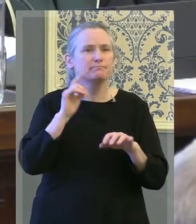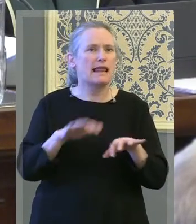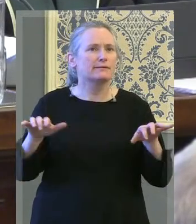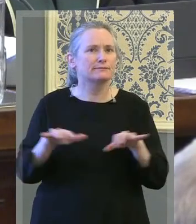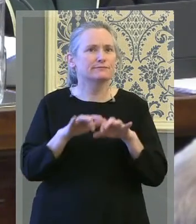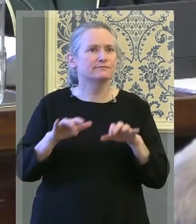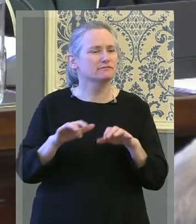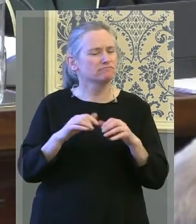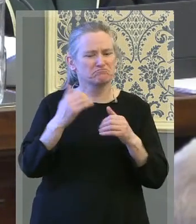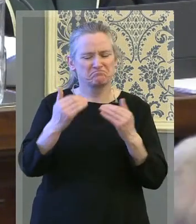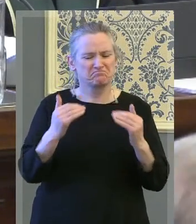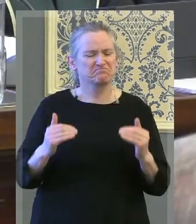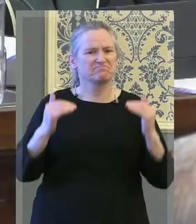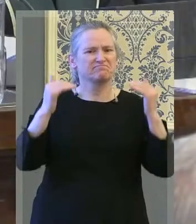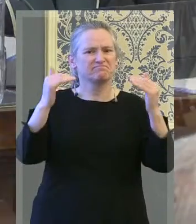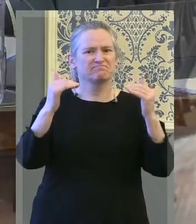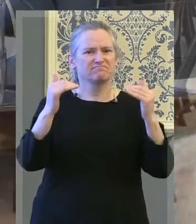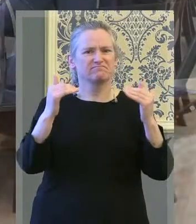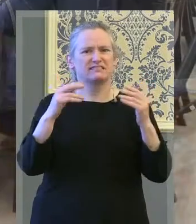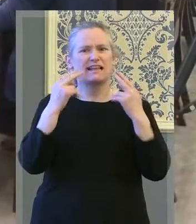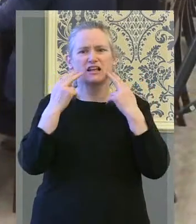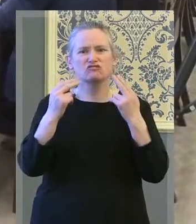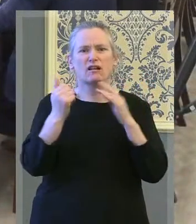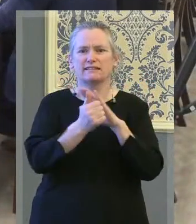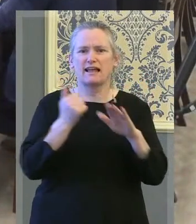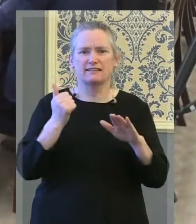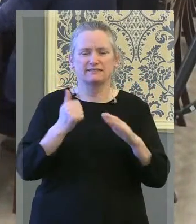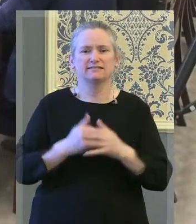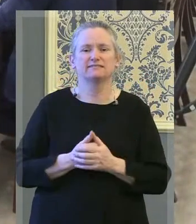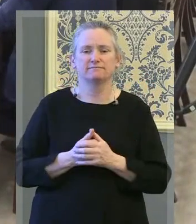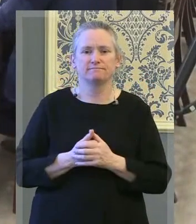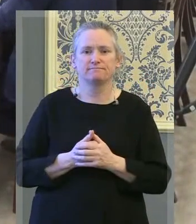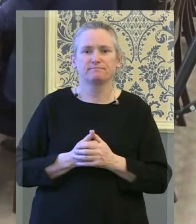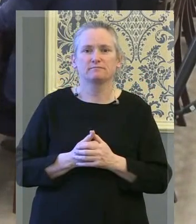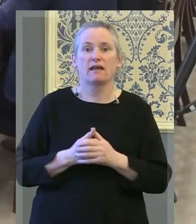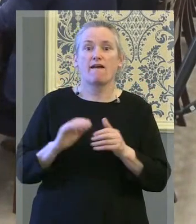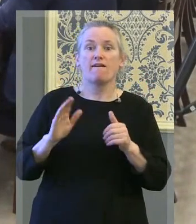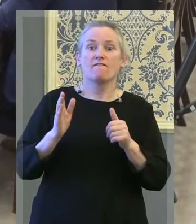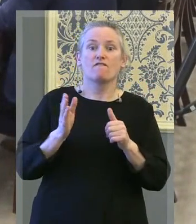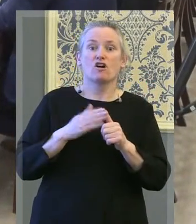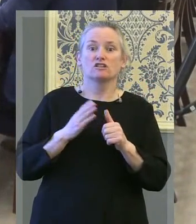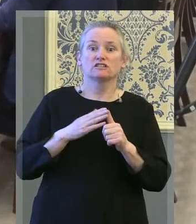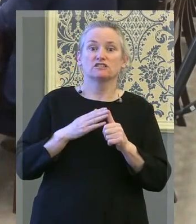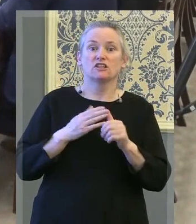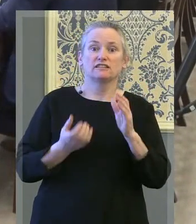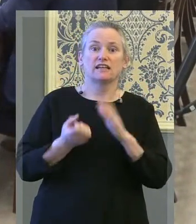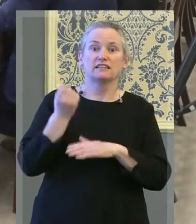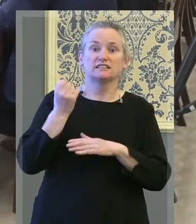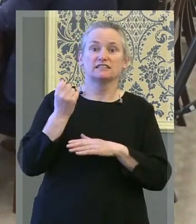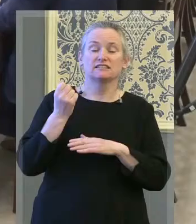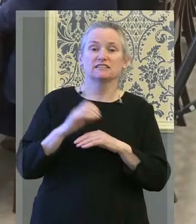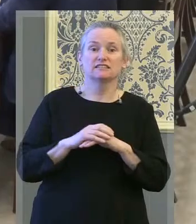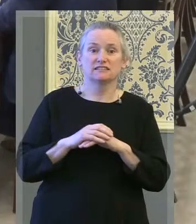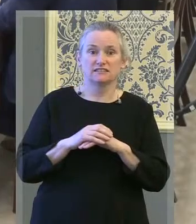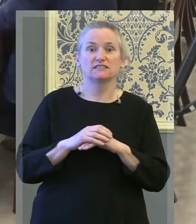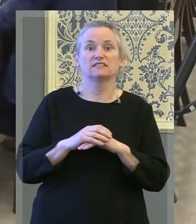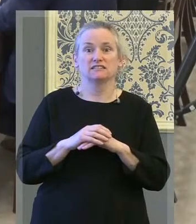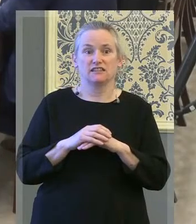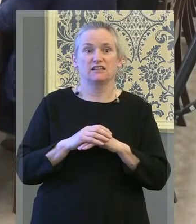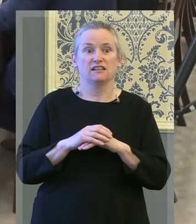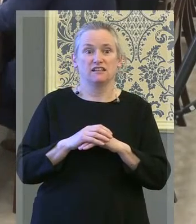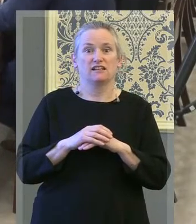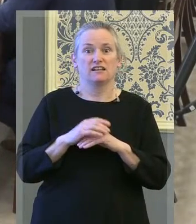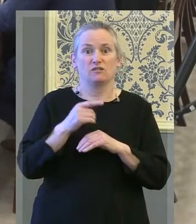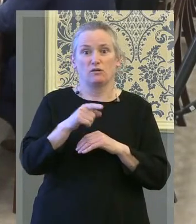his outstanding and growing natural talent. His first single success, Nothing Rhymed, was released